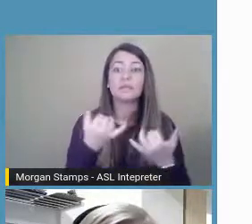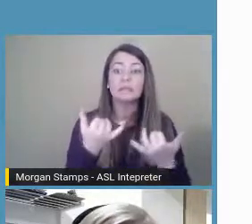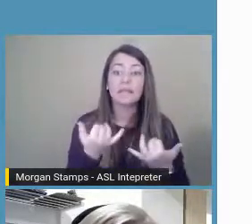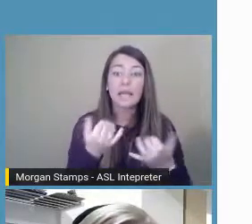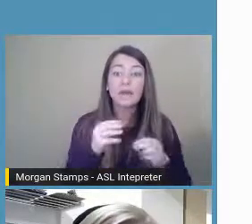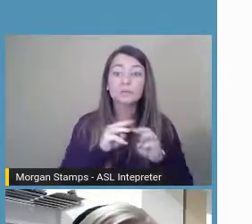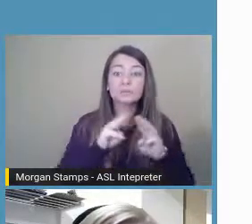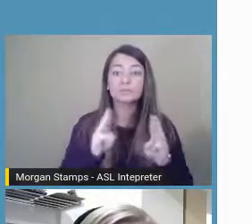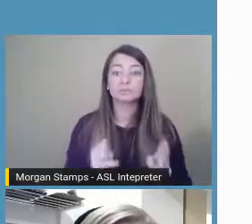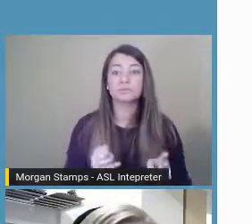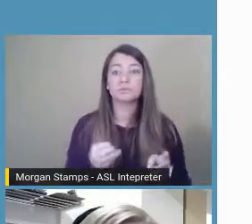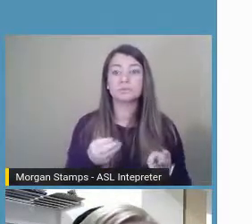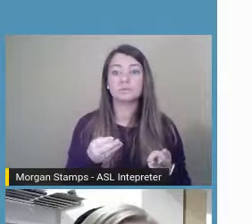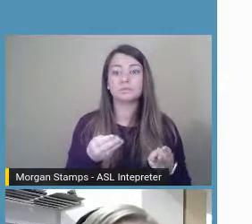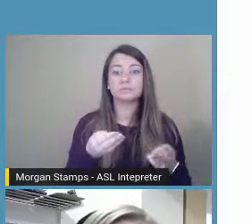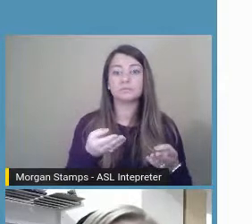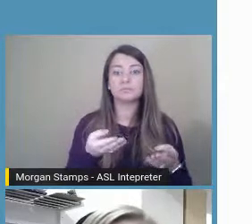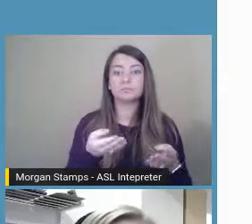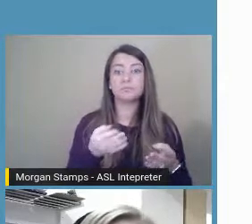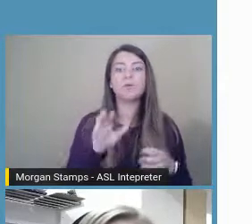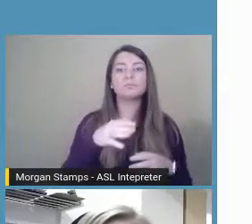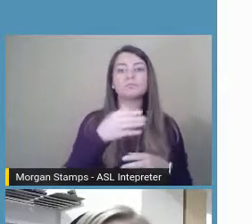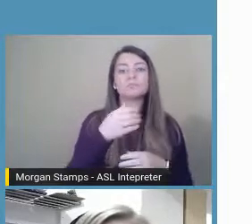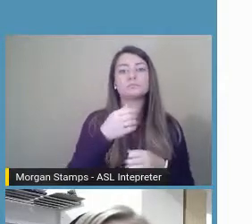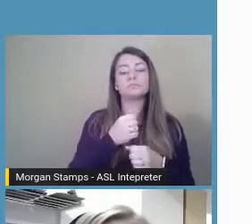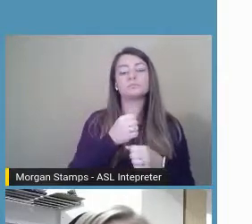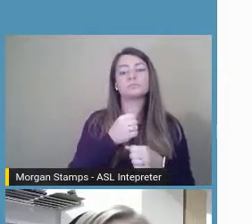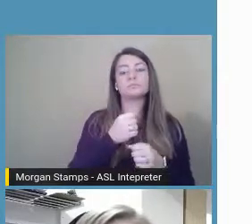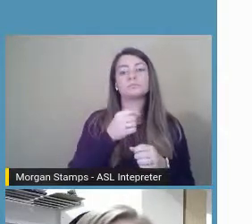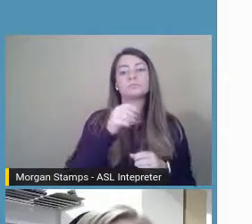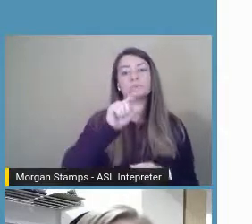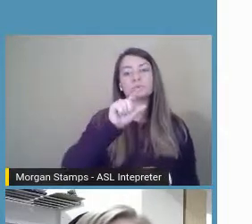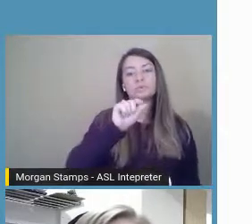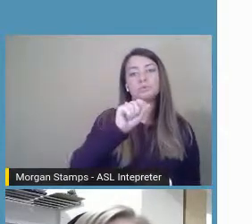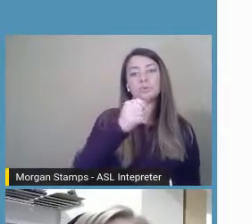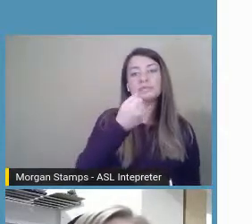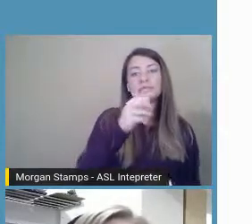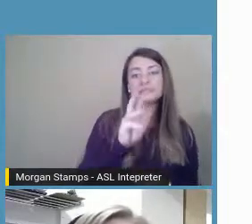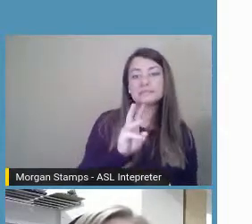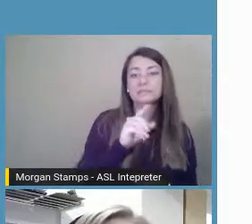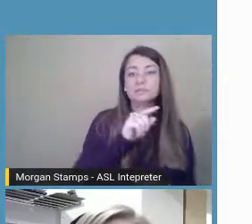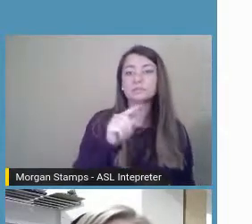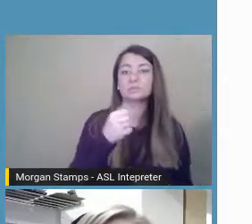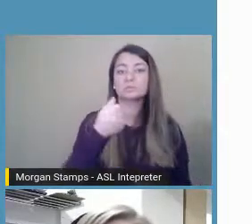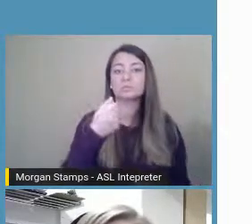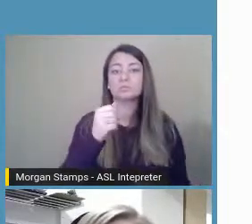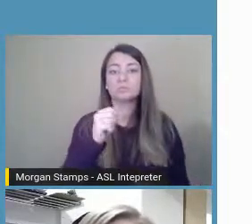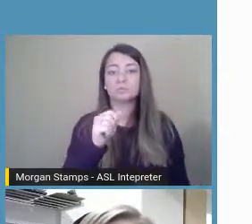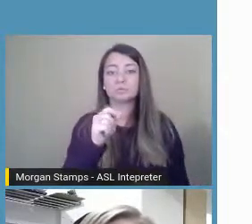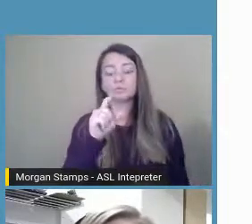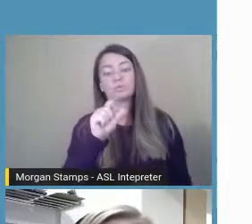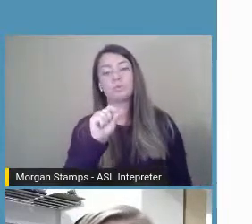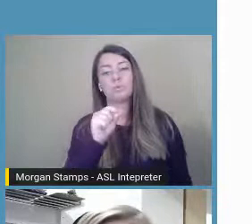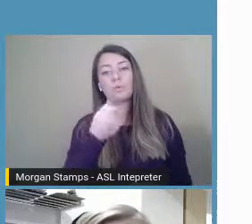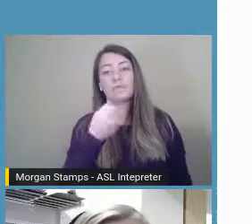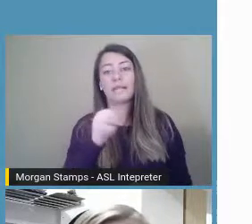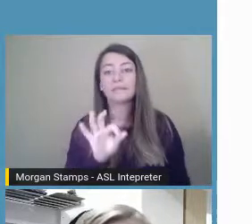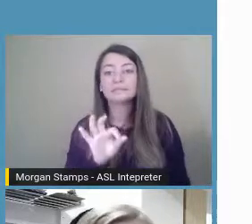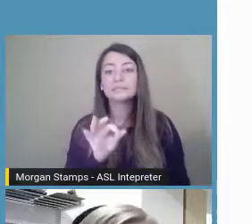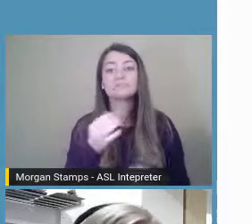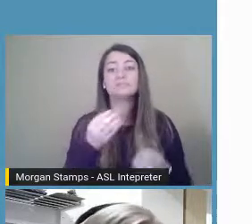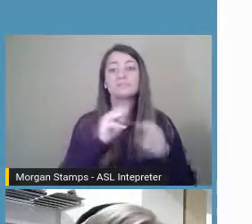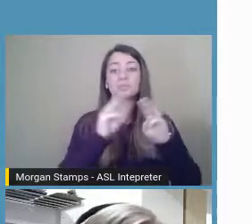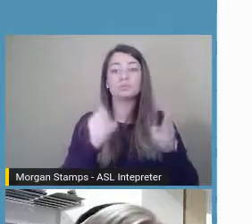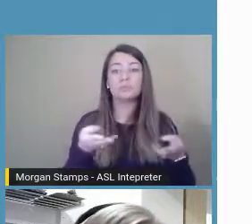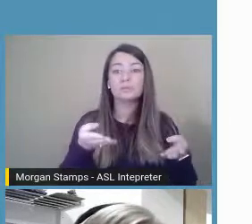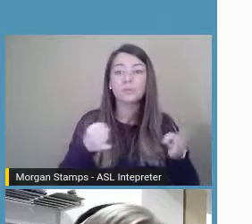an experience. We wanted each virtual program to have a cohesive theme, with each element contributing to an overall experience